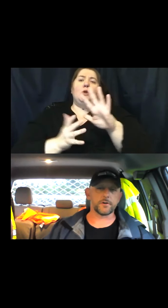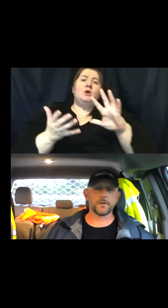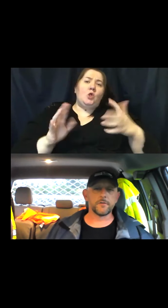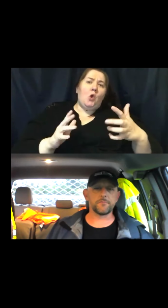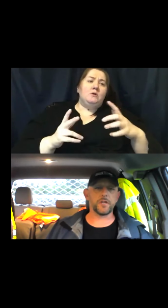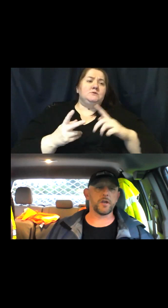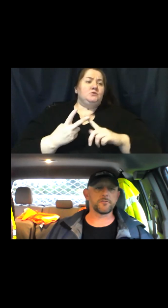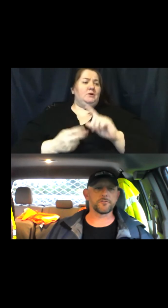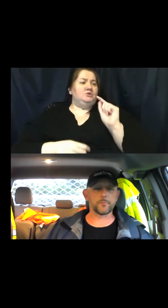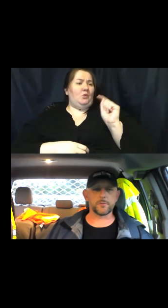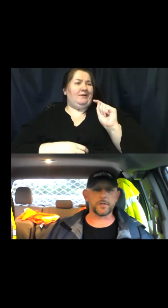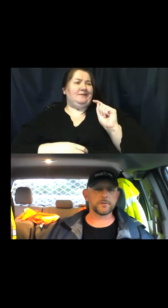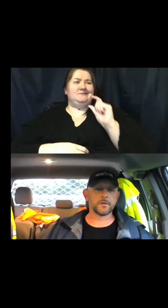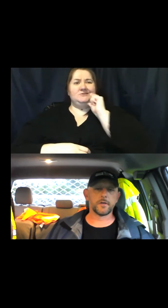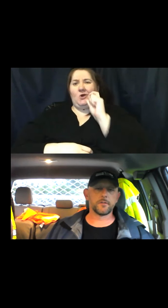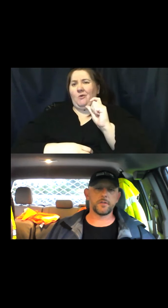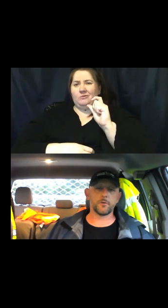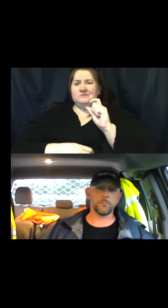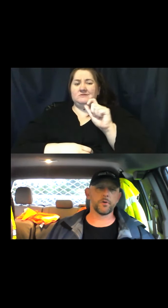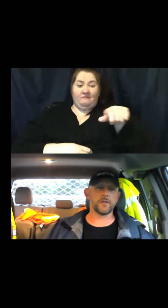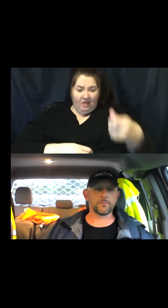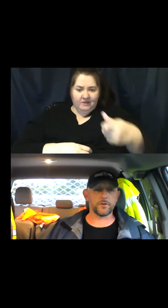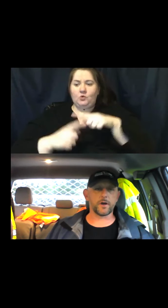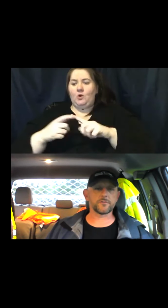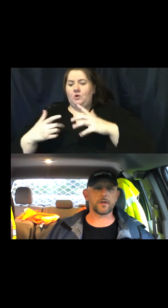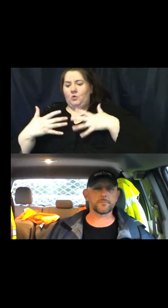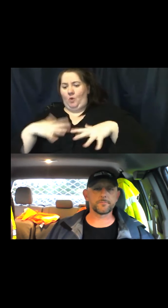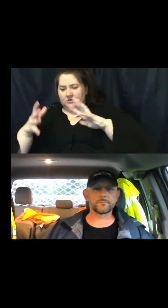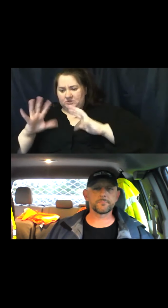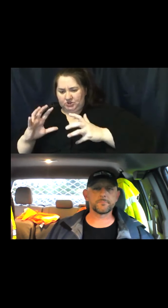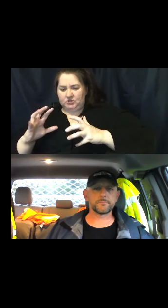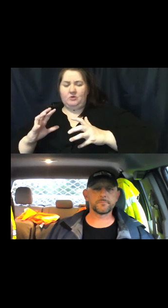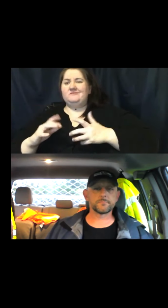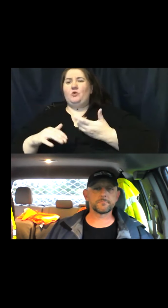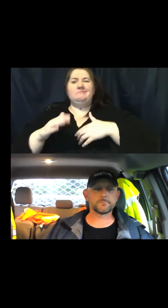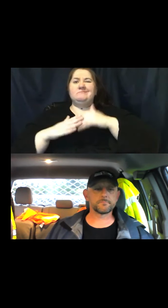toilet for 15 minutes or something, but it'll be brief if we do ask that.